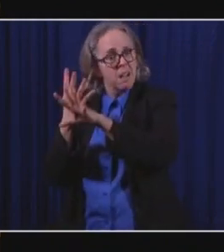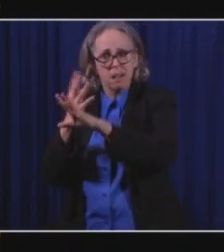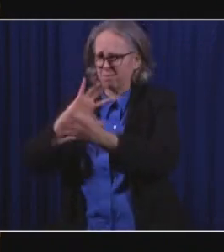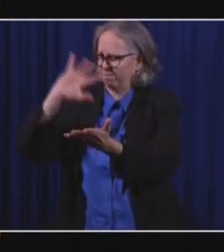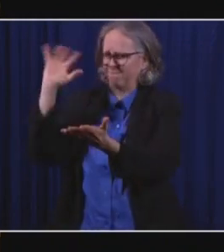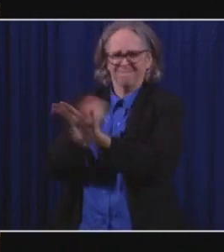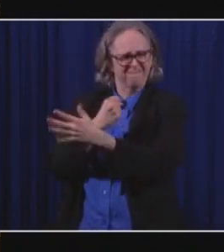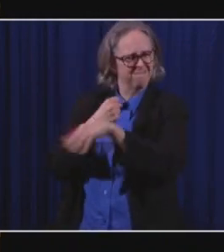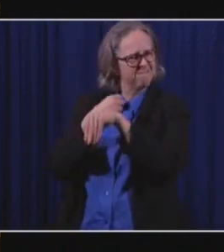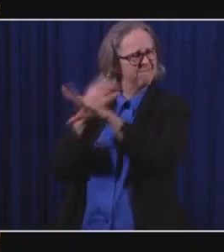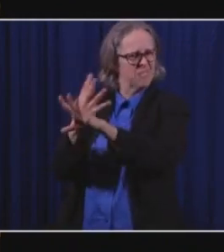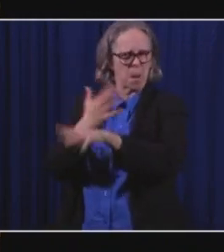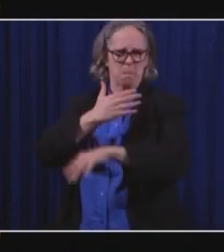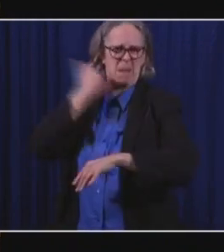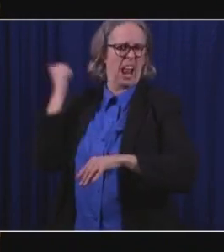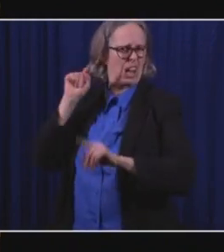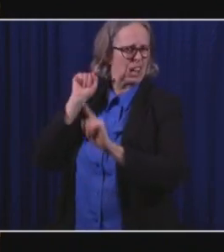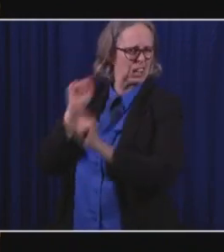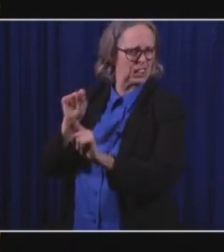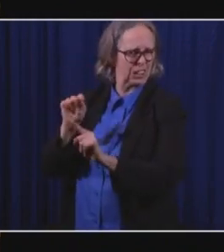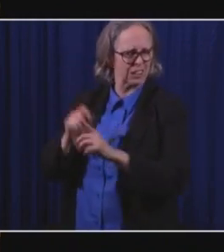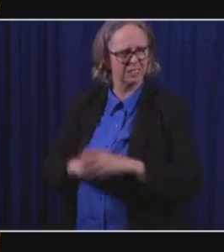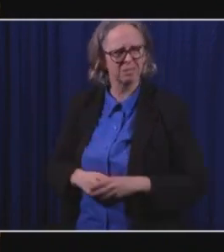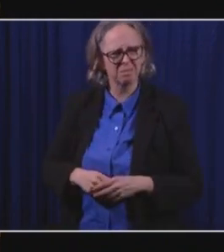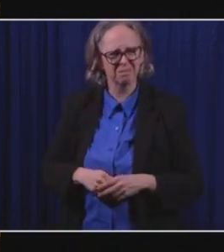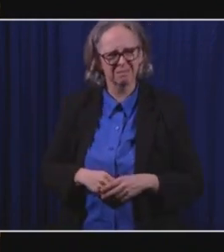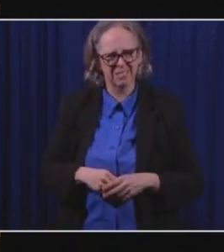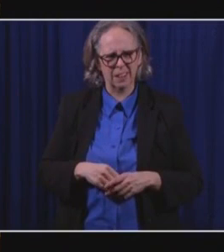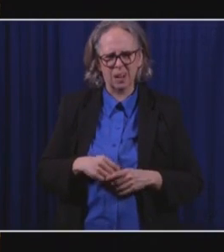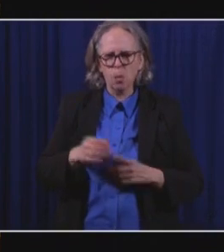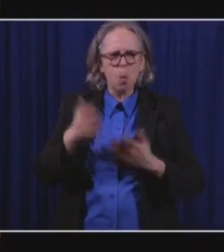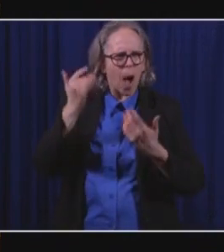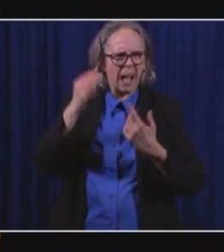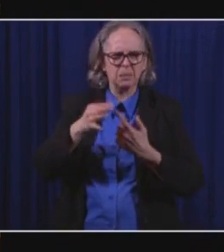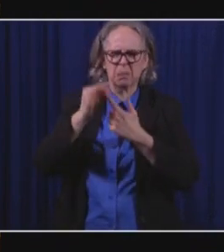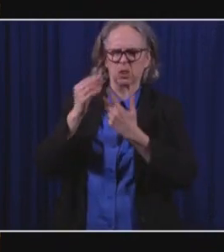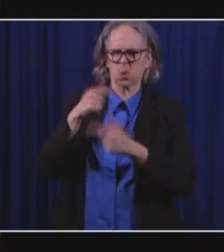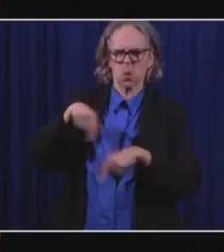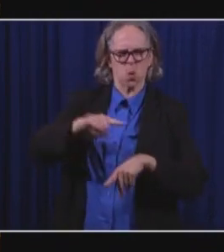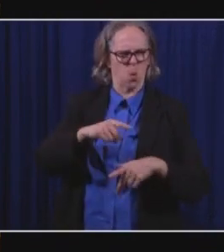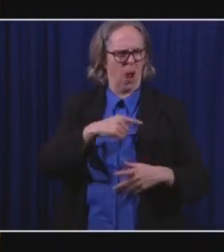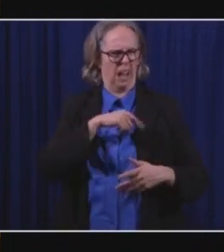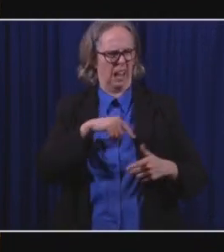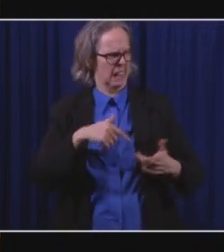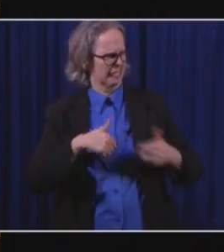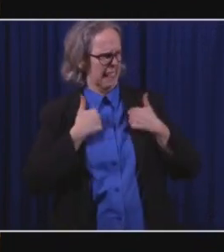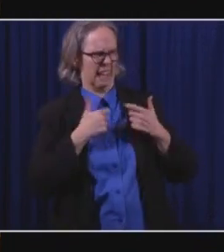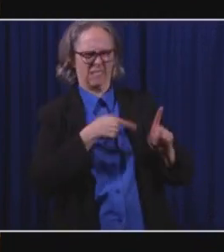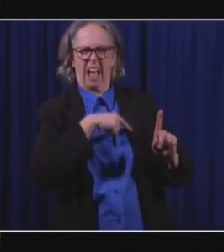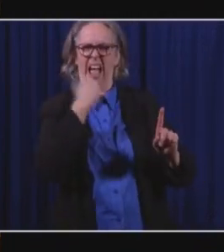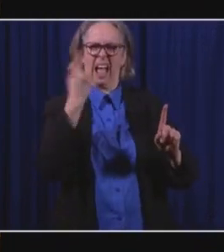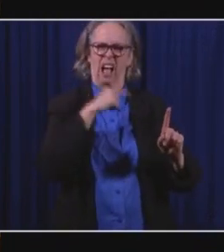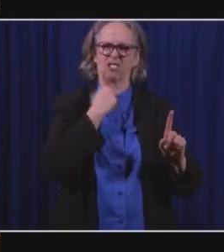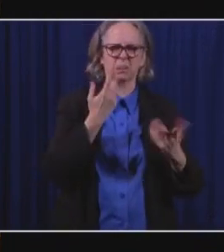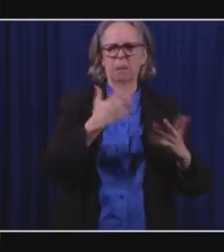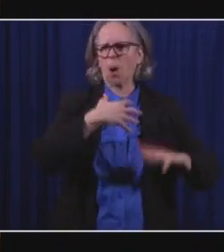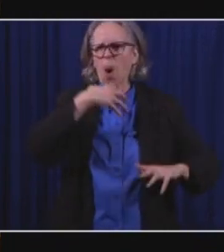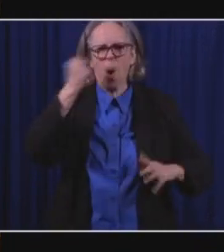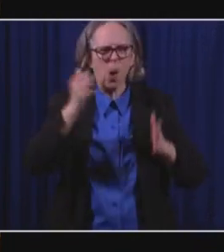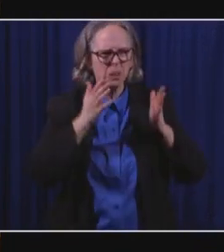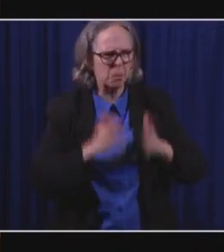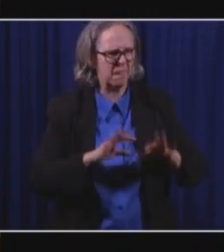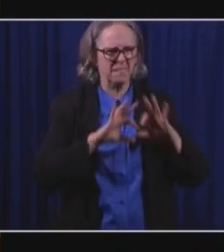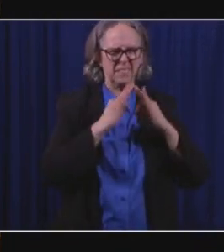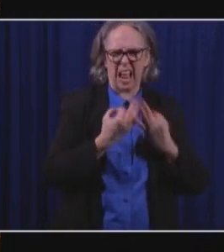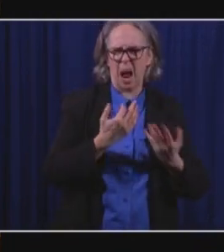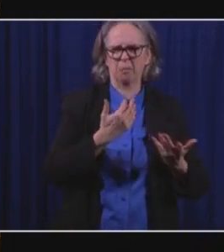be done if possible, especially for the populations that are a little bit more vulnerable this year, or for a family that lives